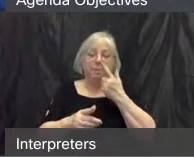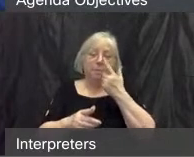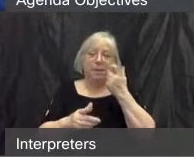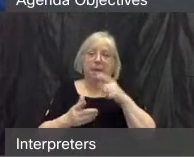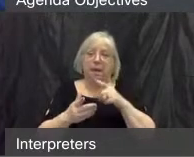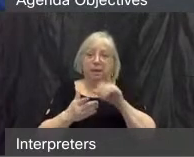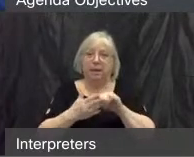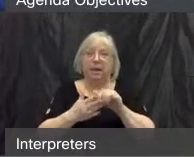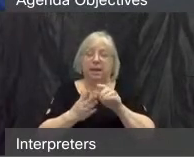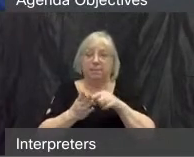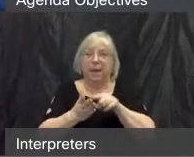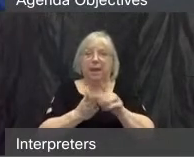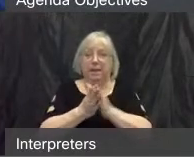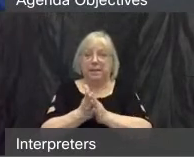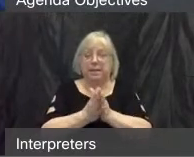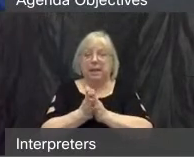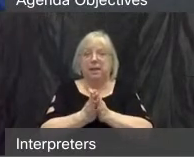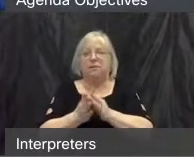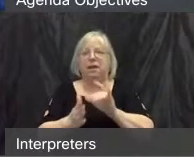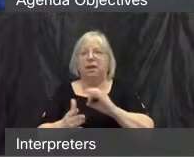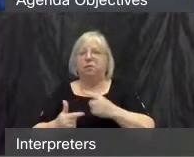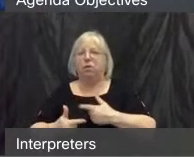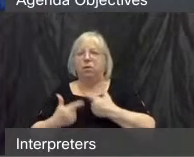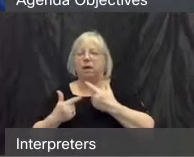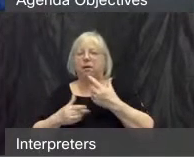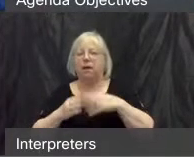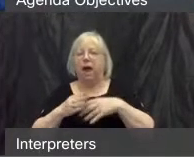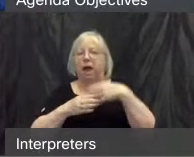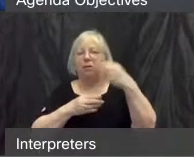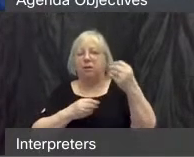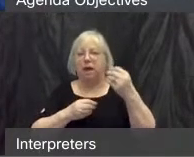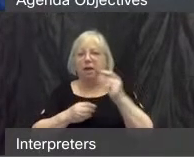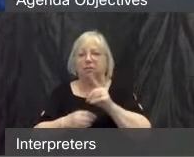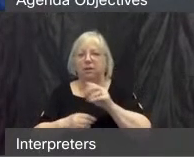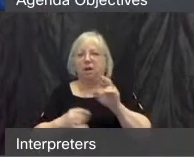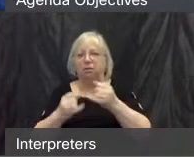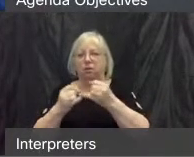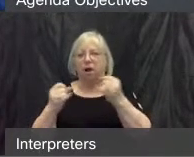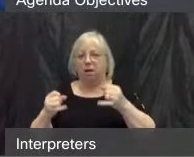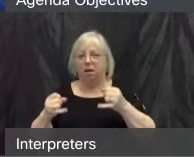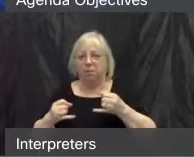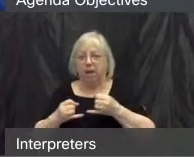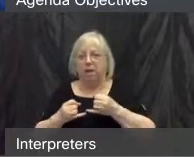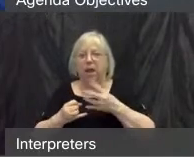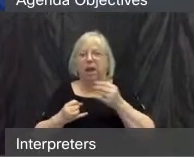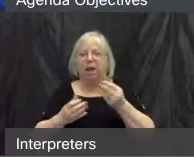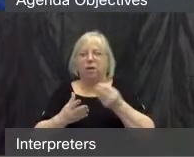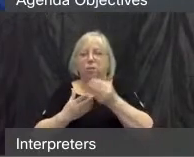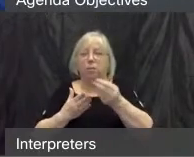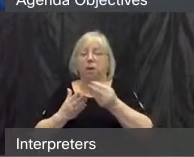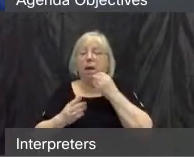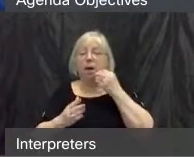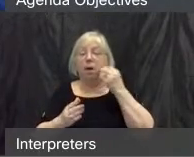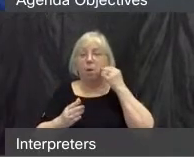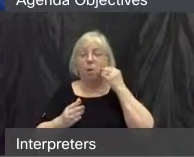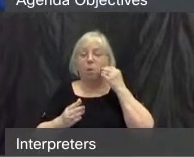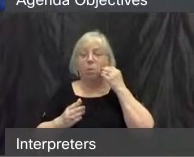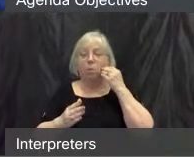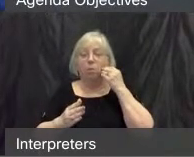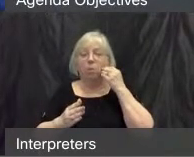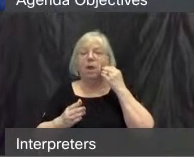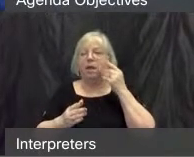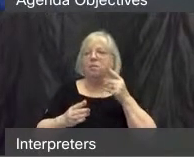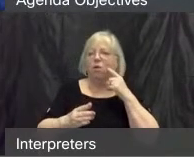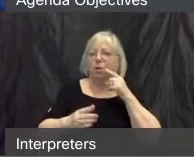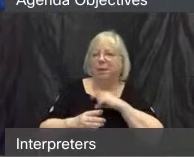incentive, if you live outside of Little Rock and you buy a home, and this is not